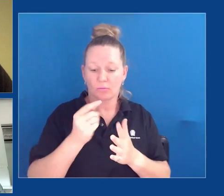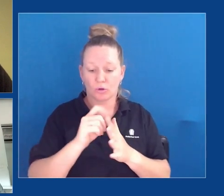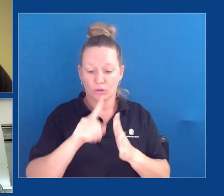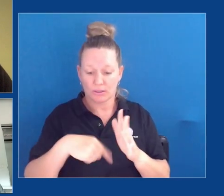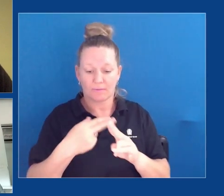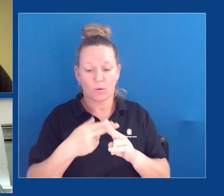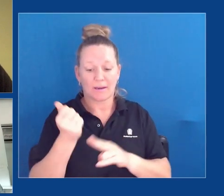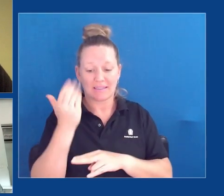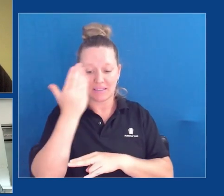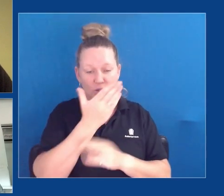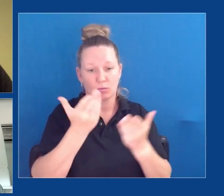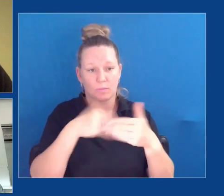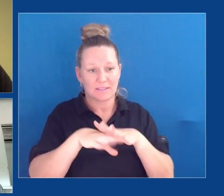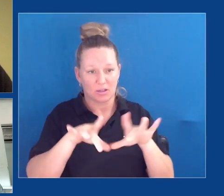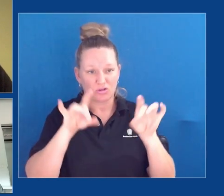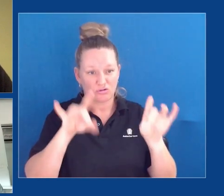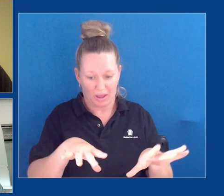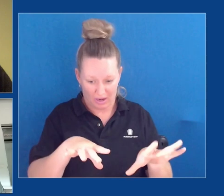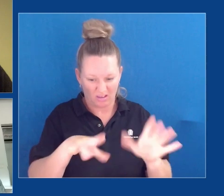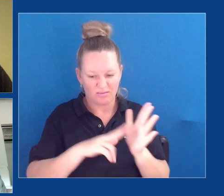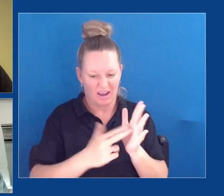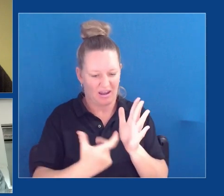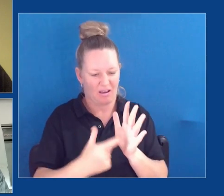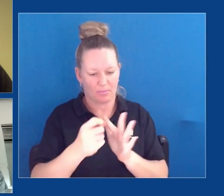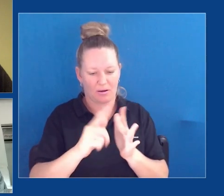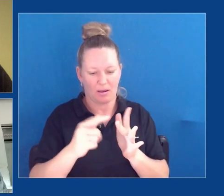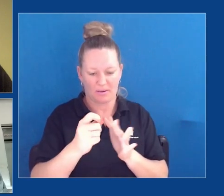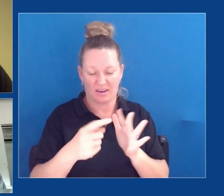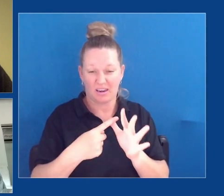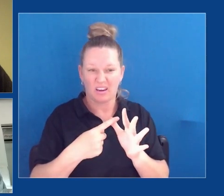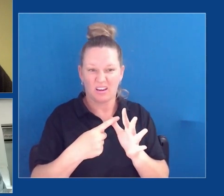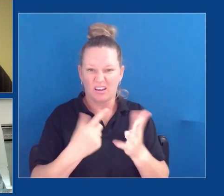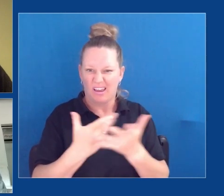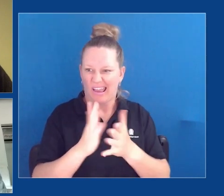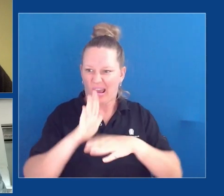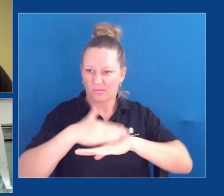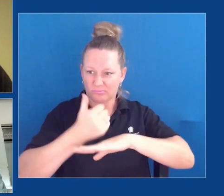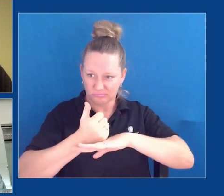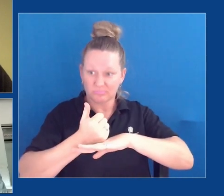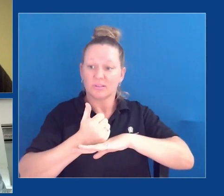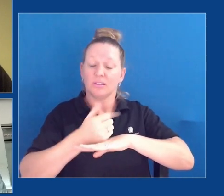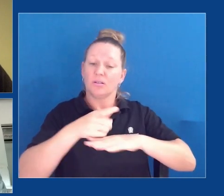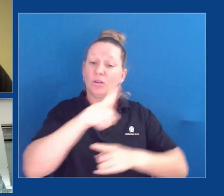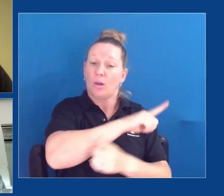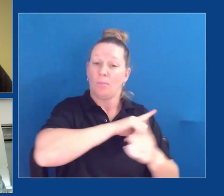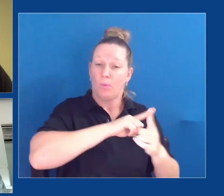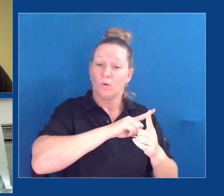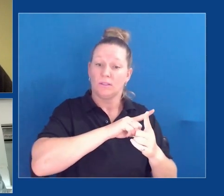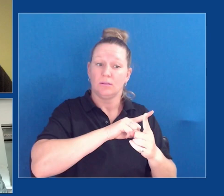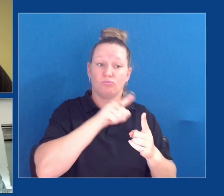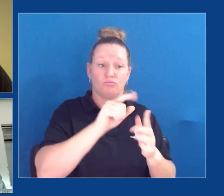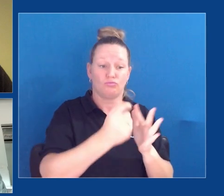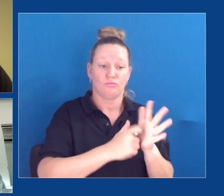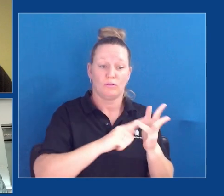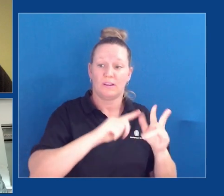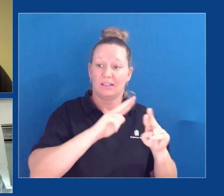Australia started effectively at a symposium convened by Professor Marcia Langton, who's here,